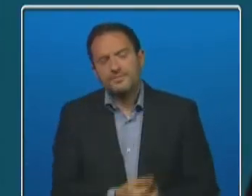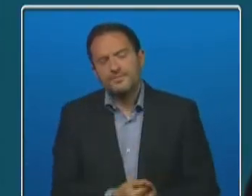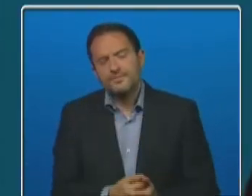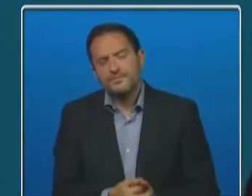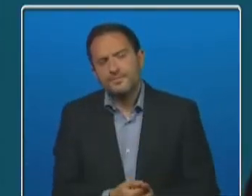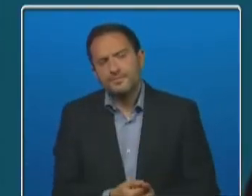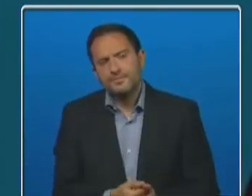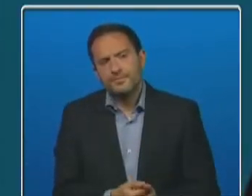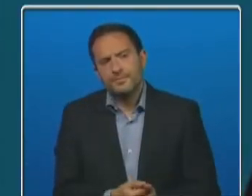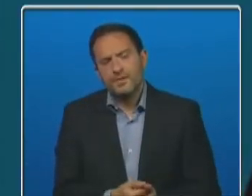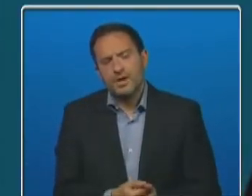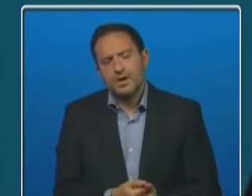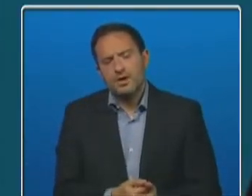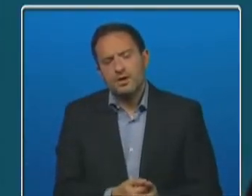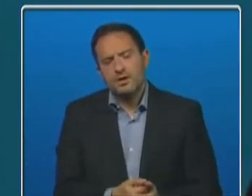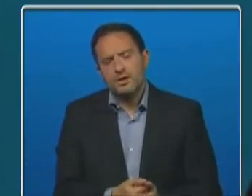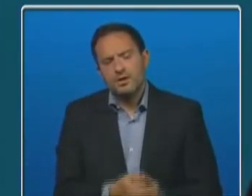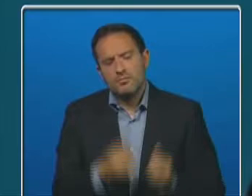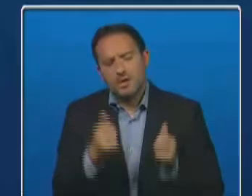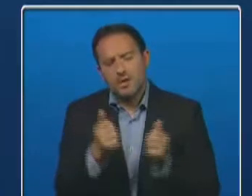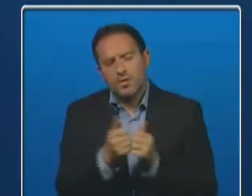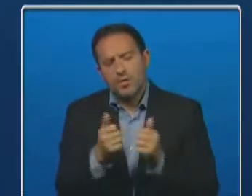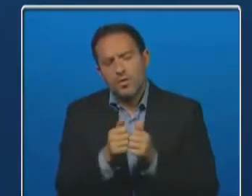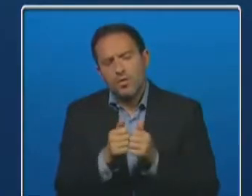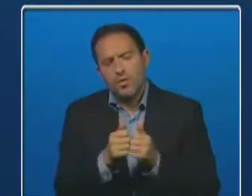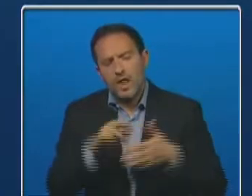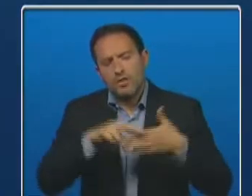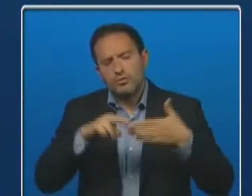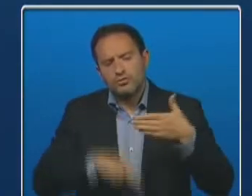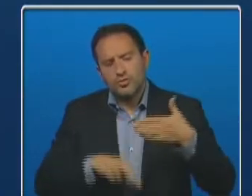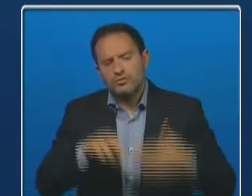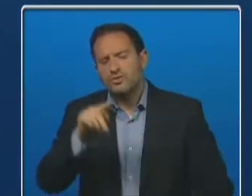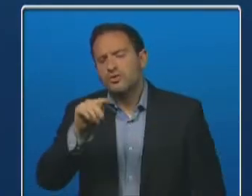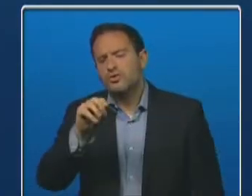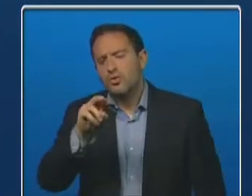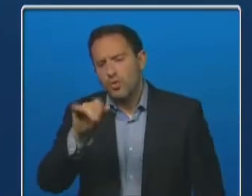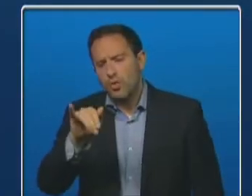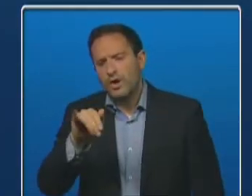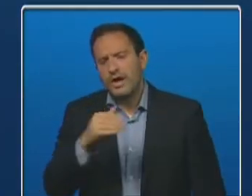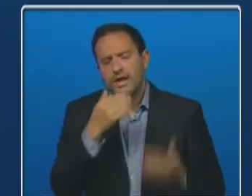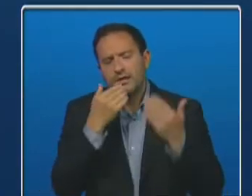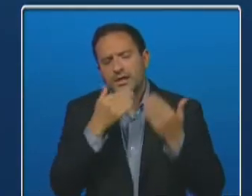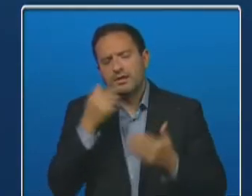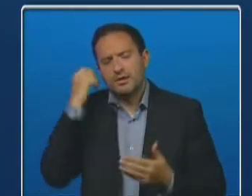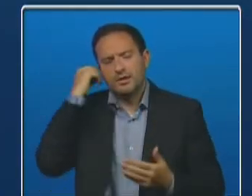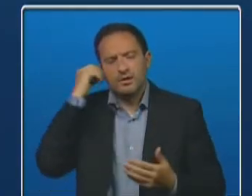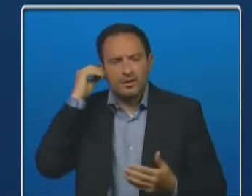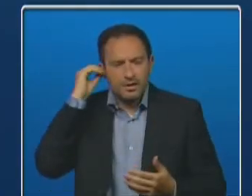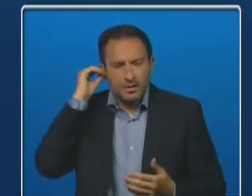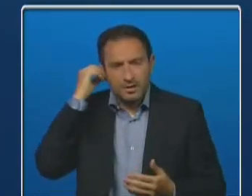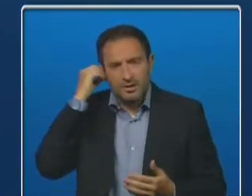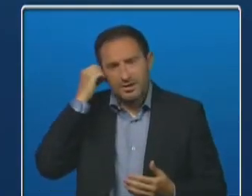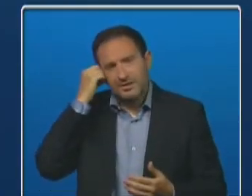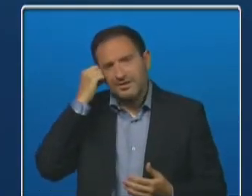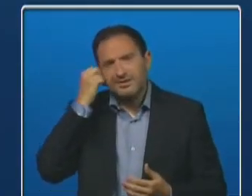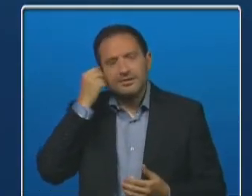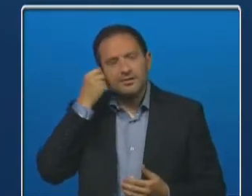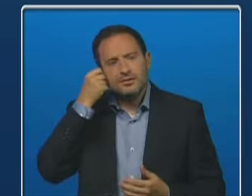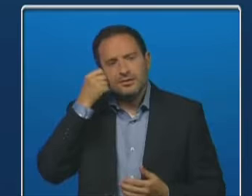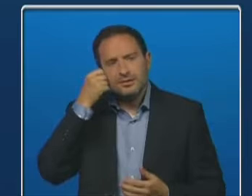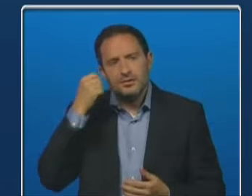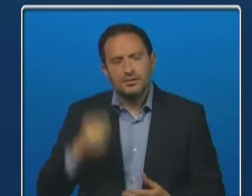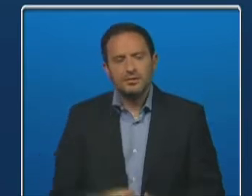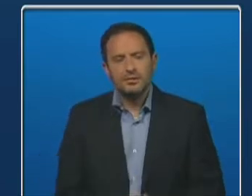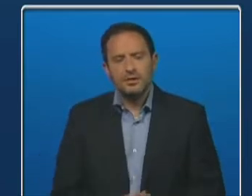about the apportionment results. Tori? Thanks for that question. We are very confident in the data that